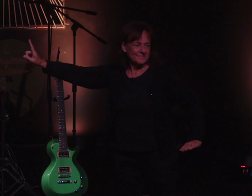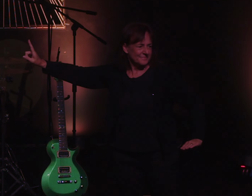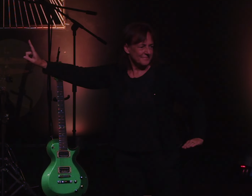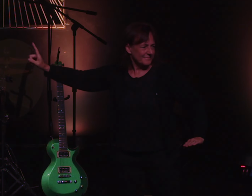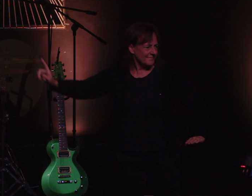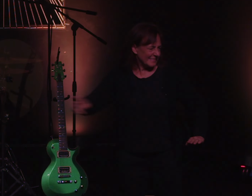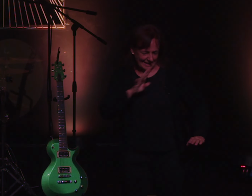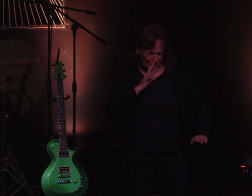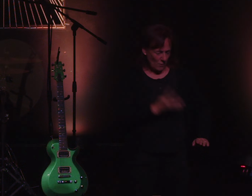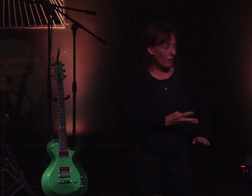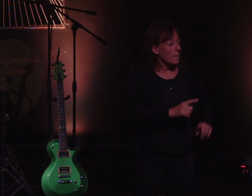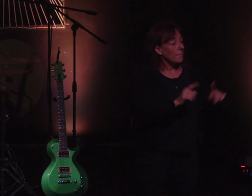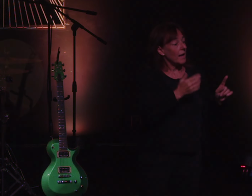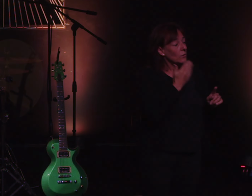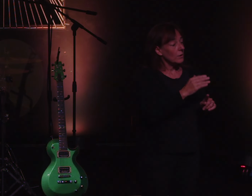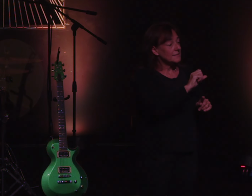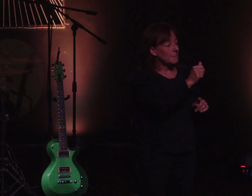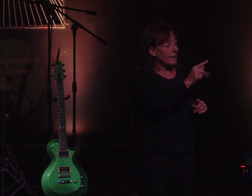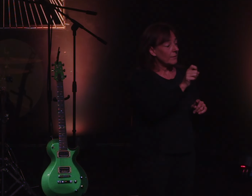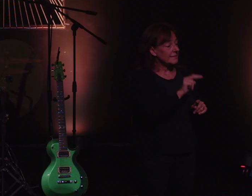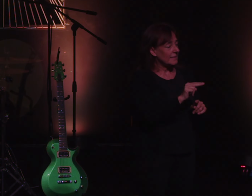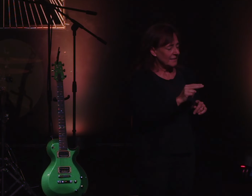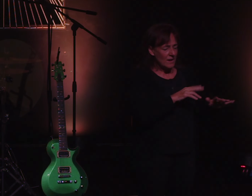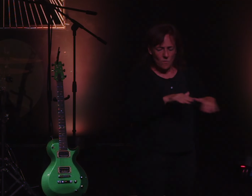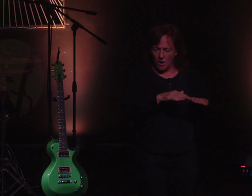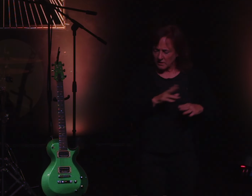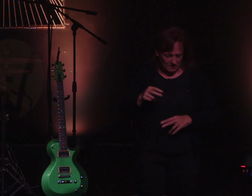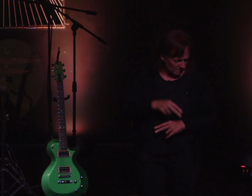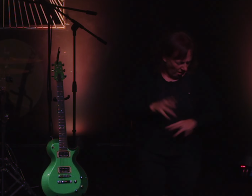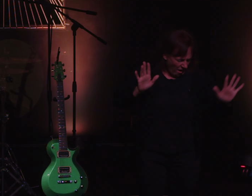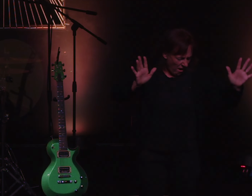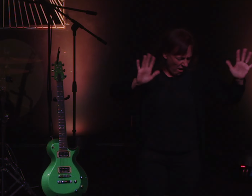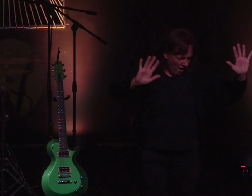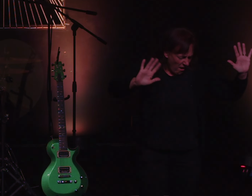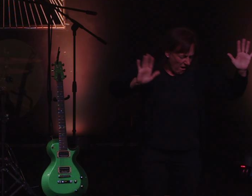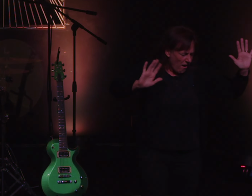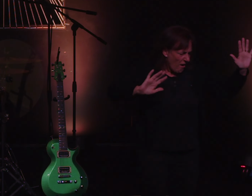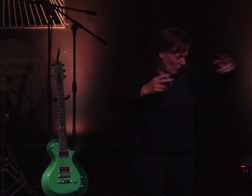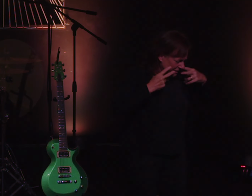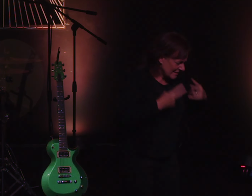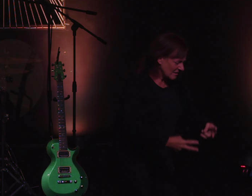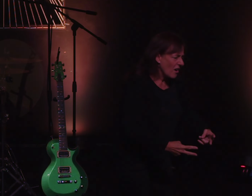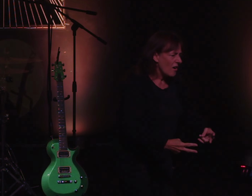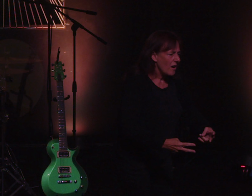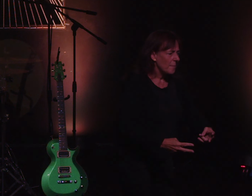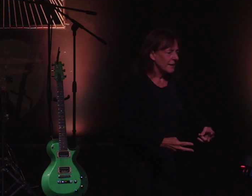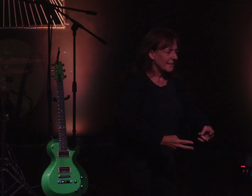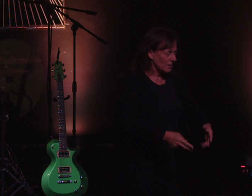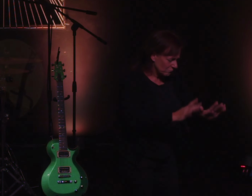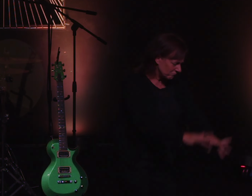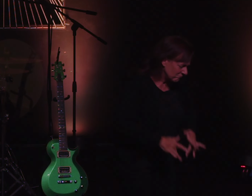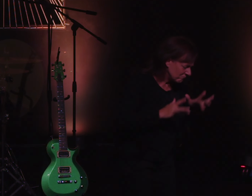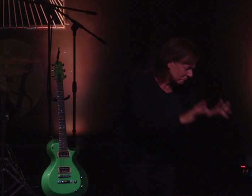side. But a Samaritan, as he traveled, came where the man was. And when he saw him, he took